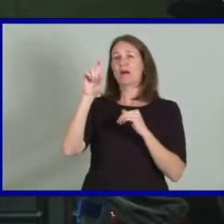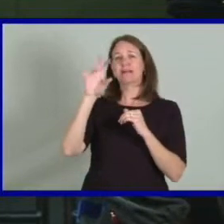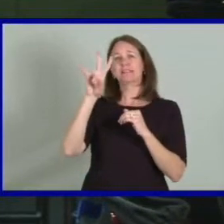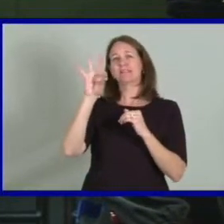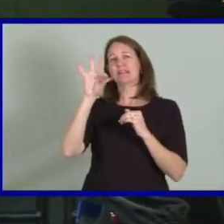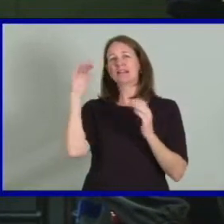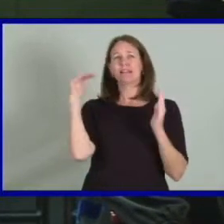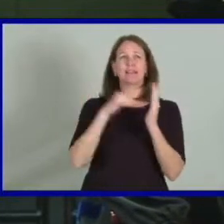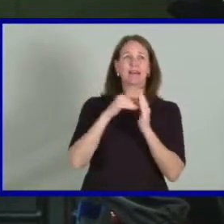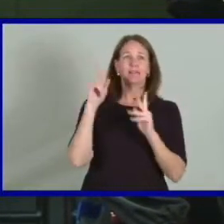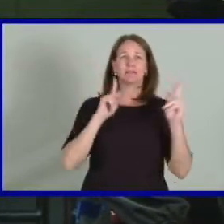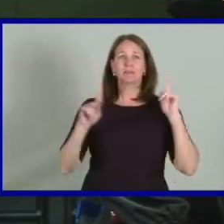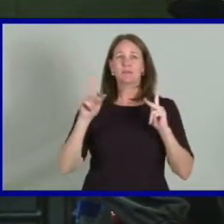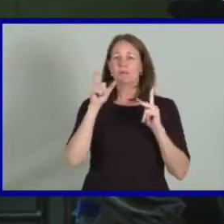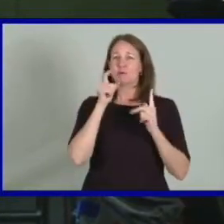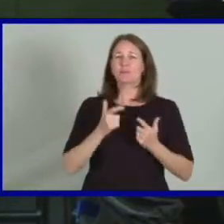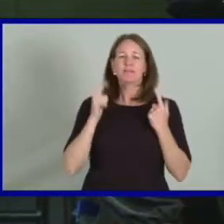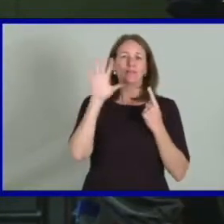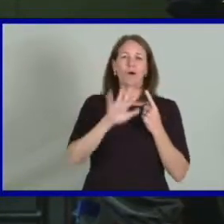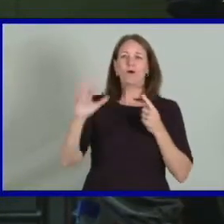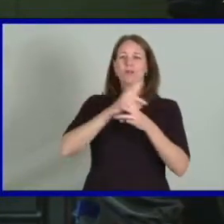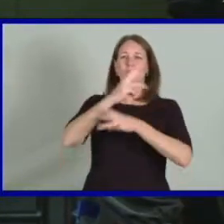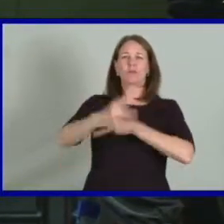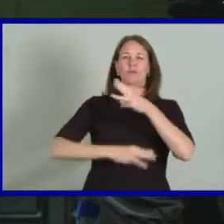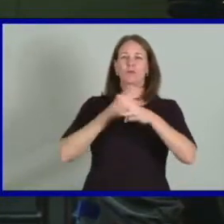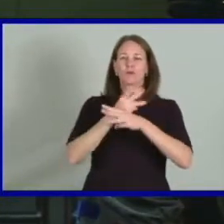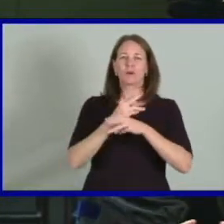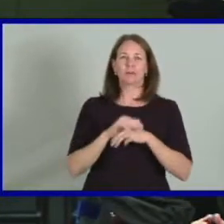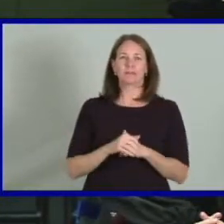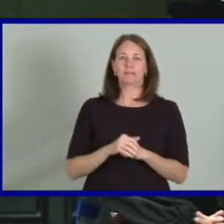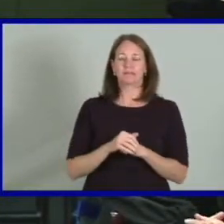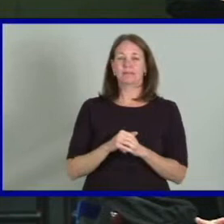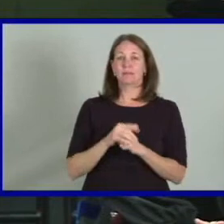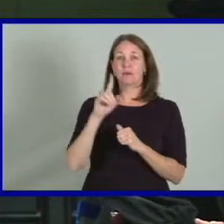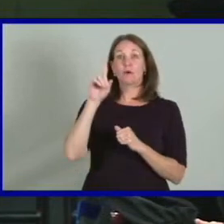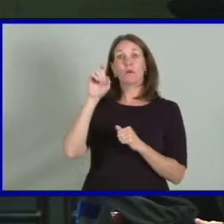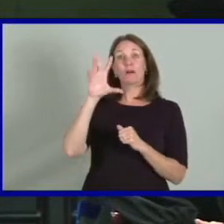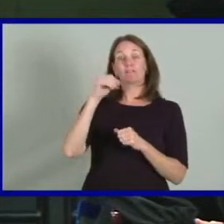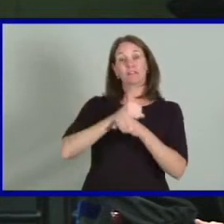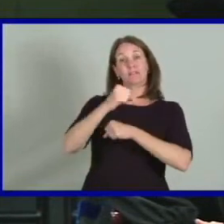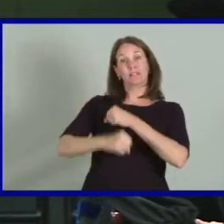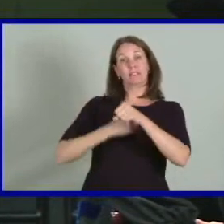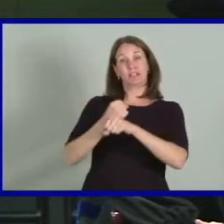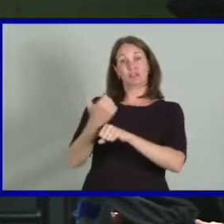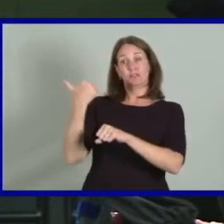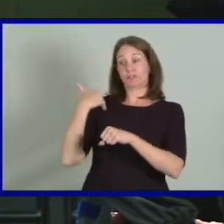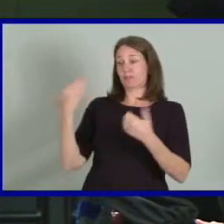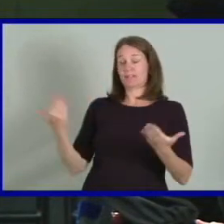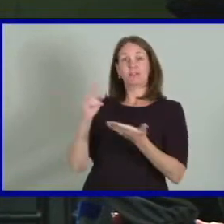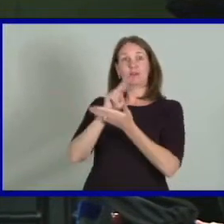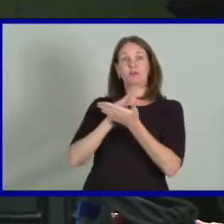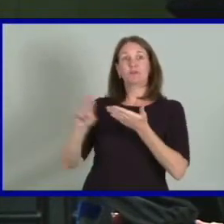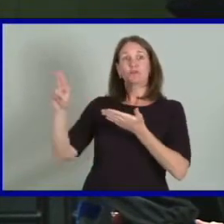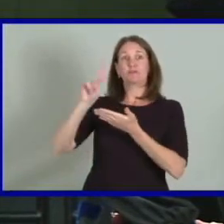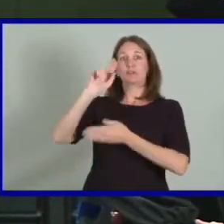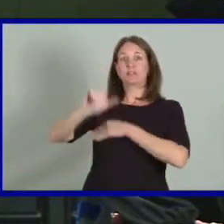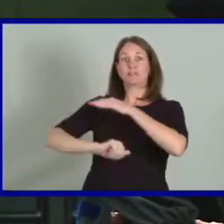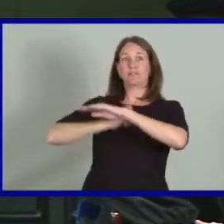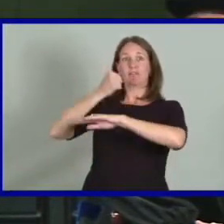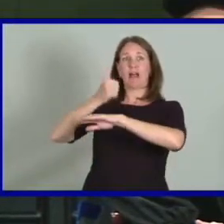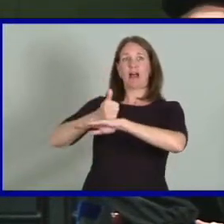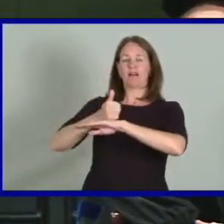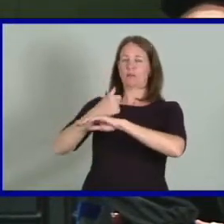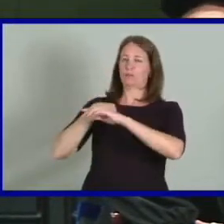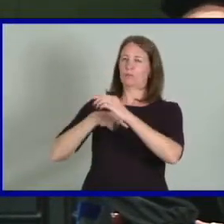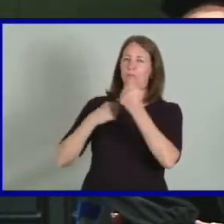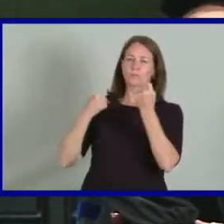179,000 alumni spanning the world. 150 years ago, this university was founded on the principles